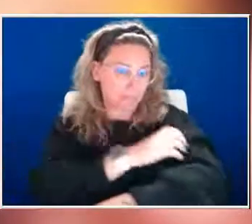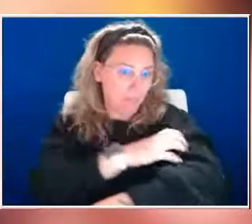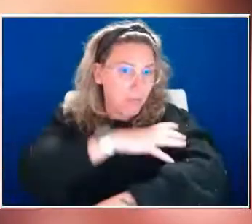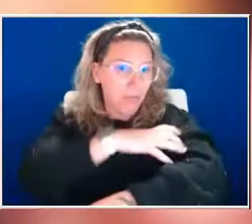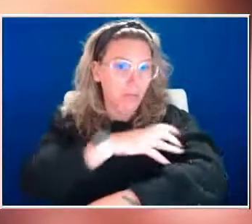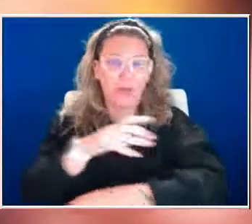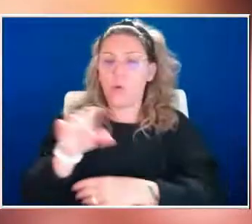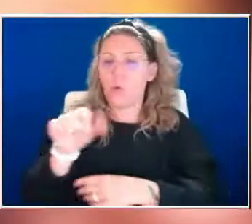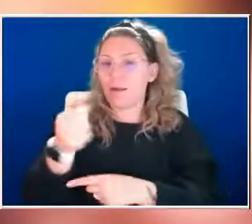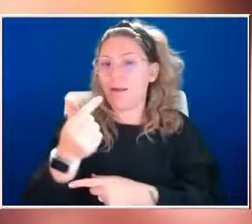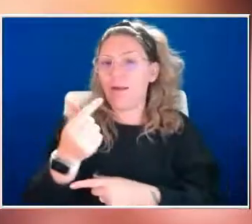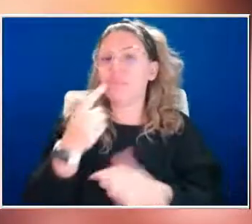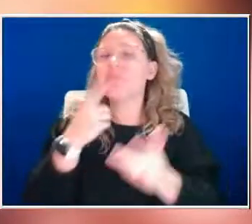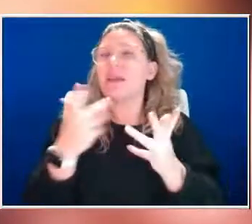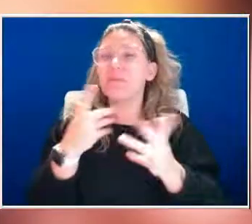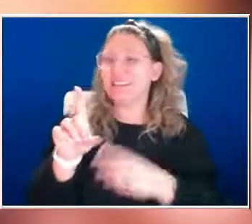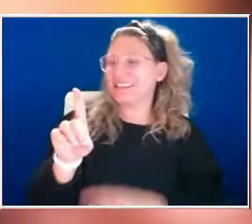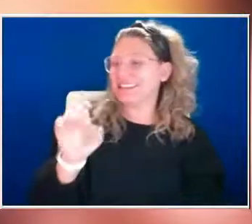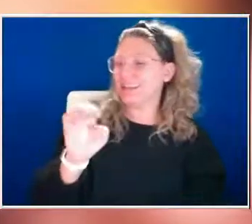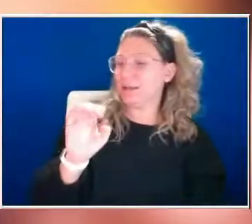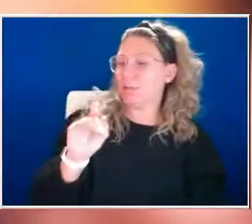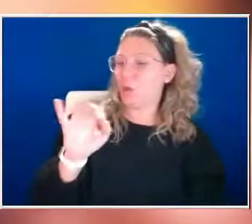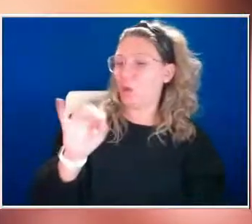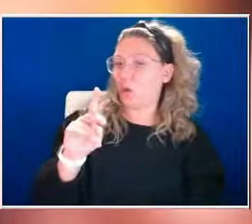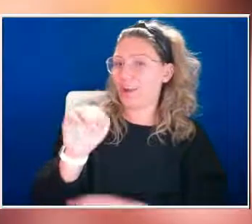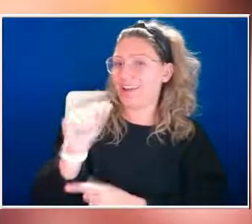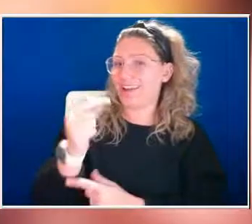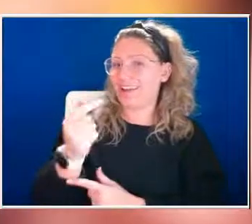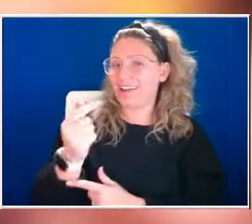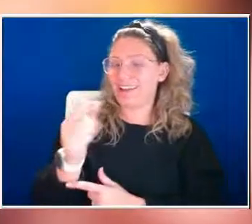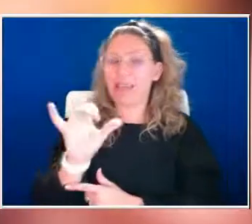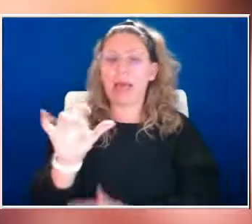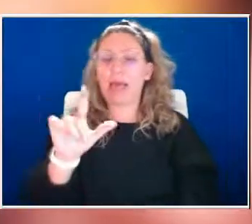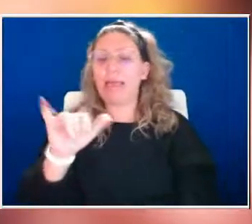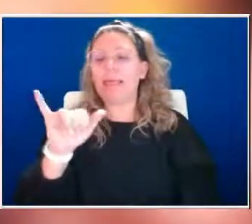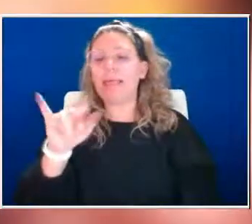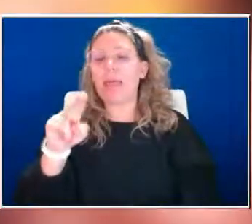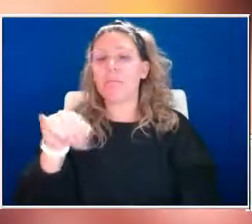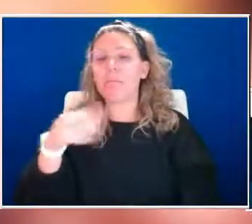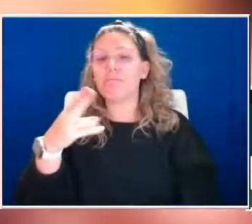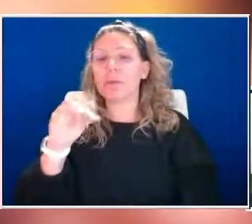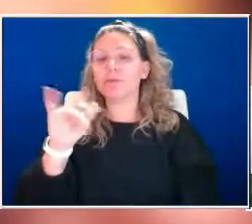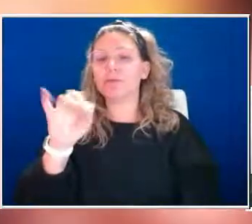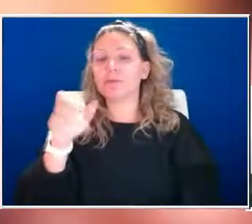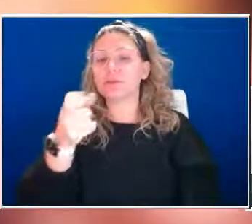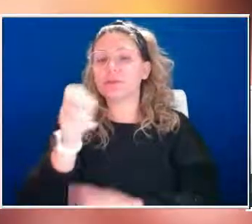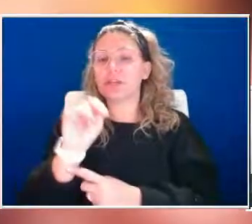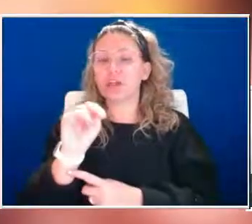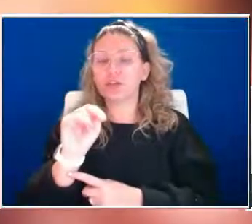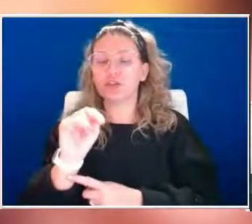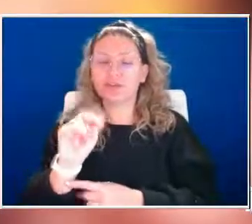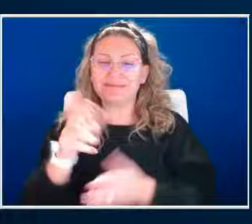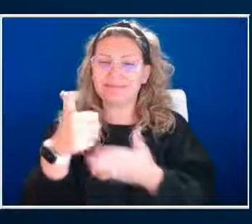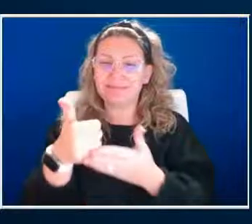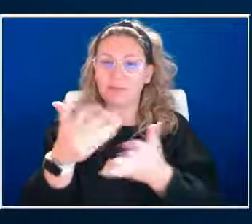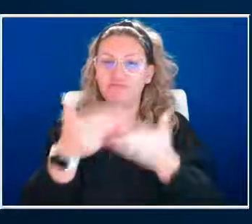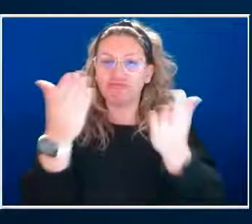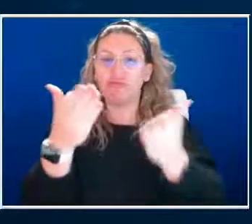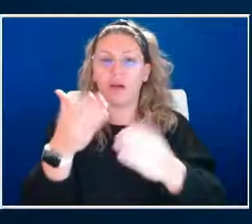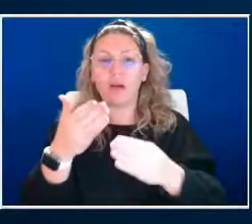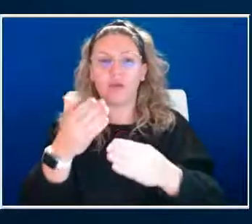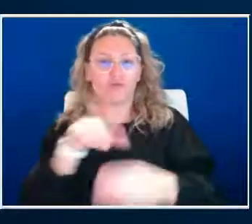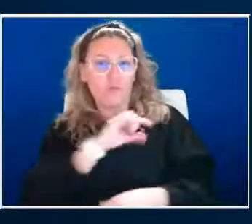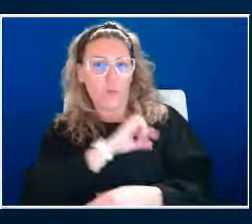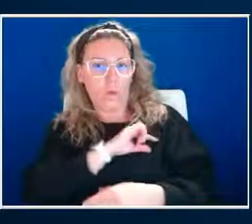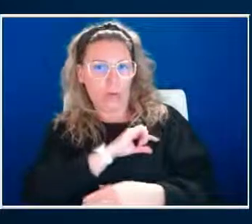some other debulking techniques like using our power-assisted liposuction to help them with their quality of life. So are all breast